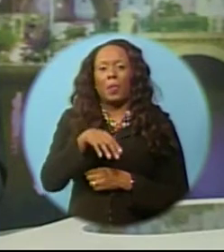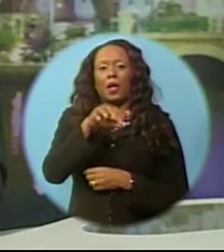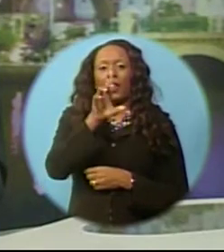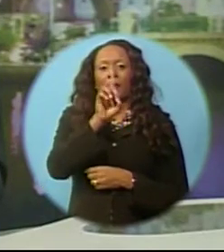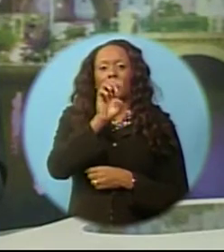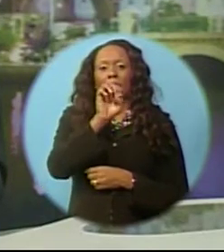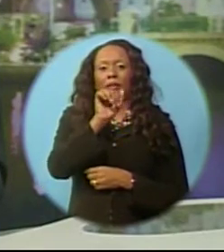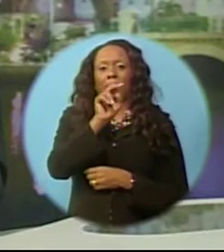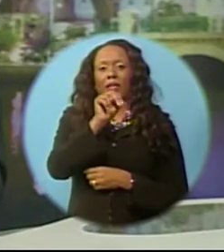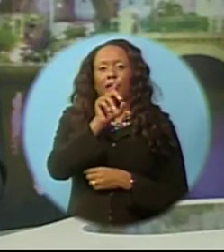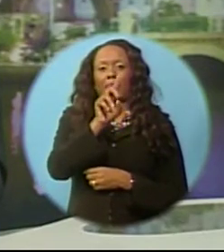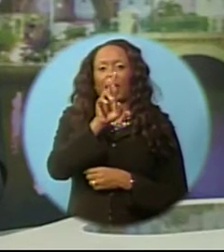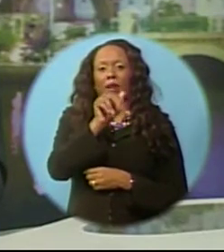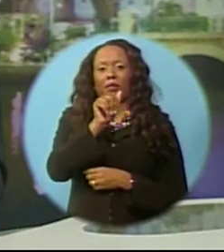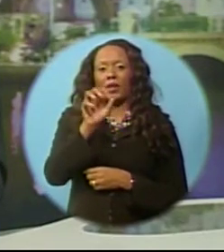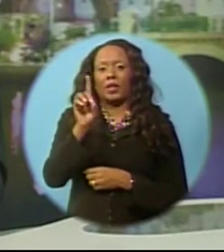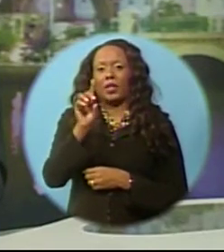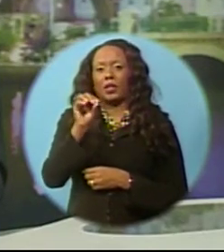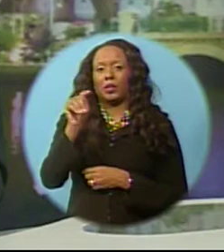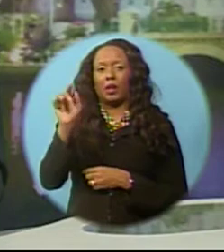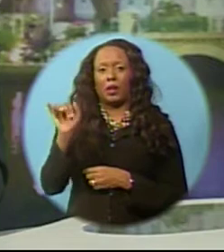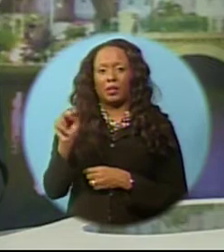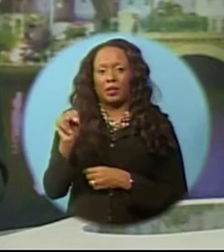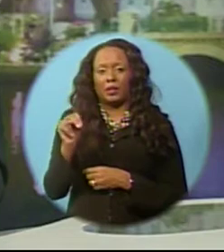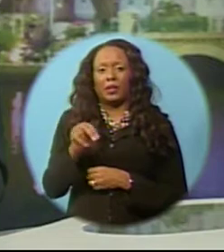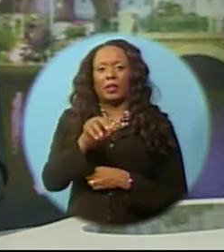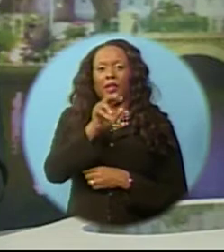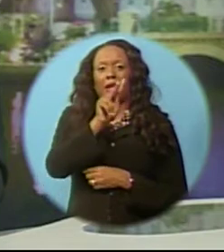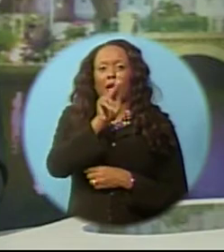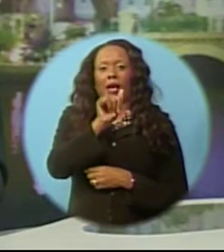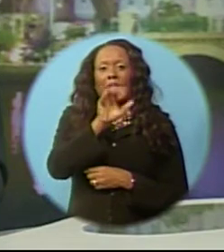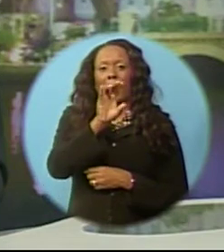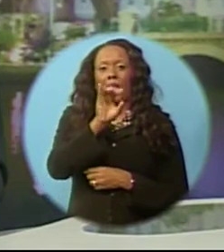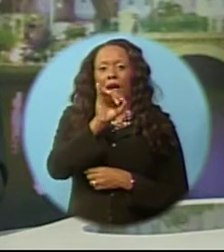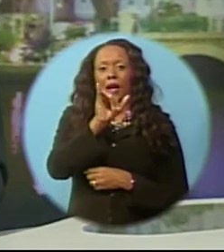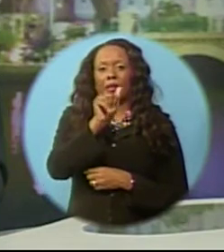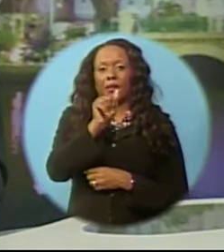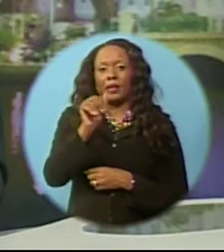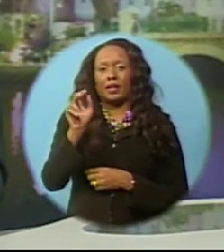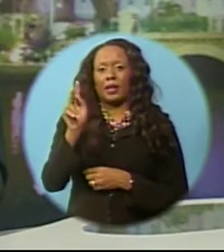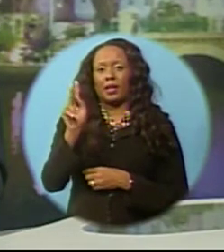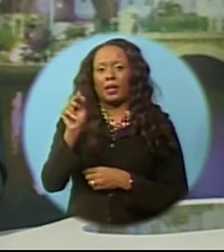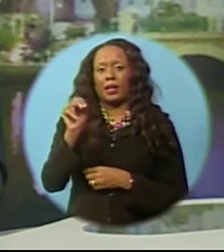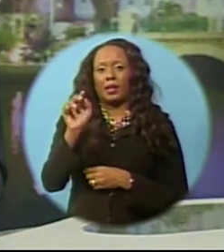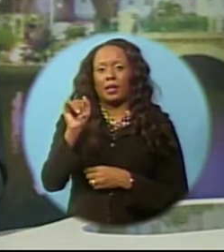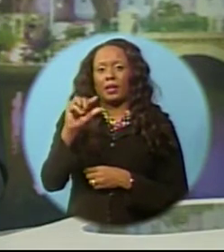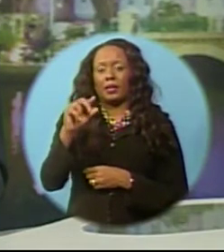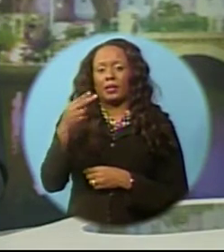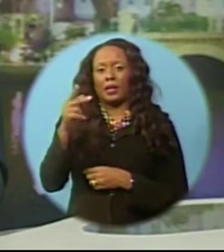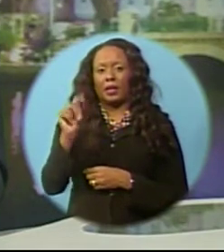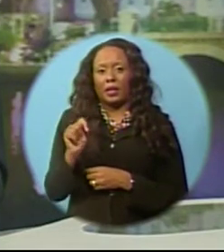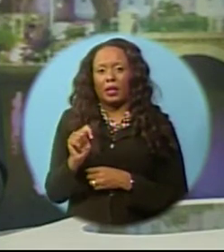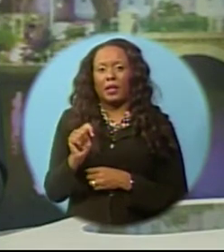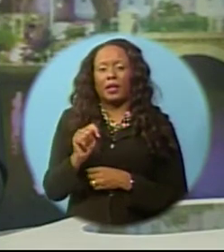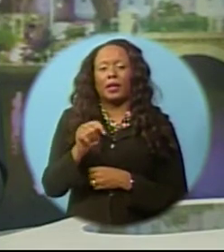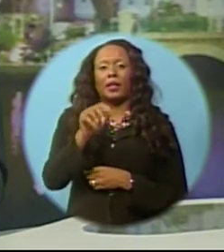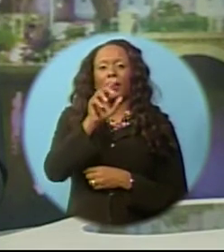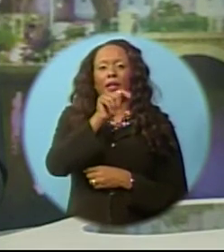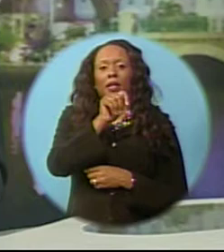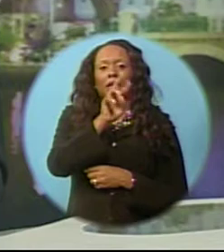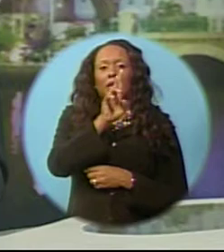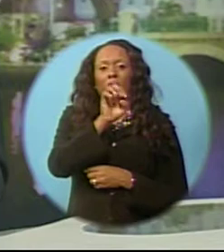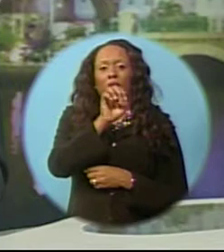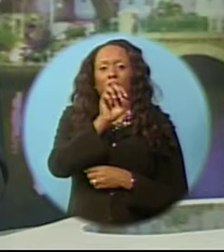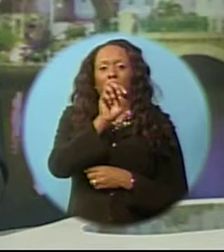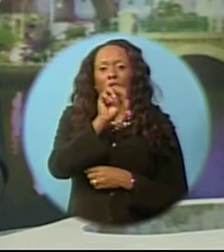Cooper, Deandra Doughton, Afi Fletcher, Stacey Ann King, Kaisia and Kaishana Knight, Haley Matthews, Anisha